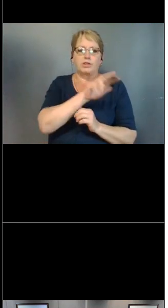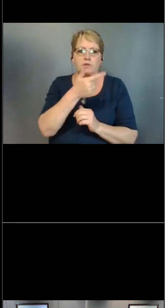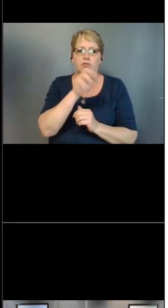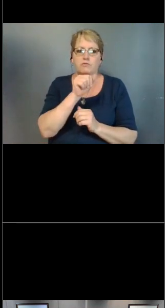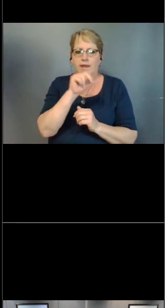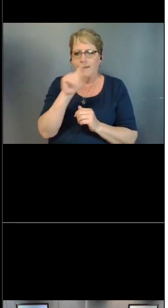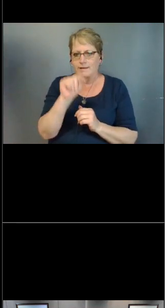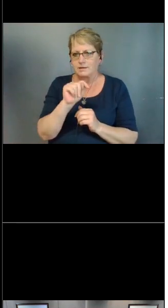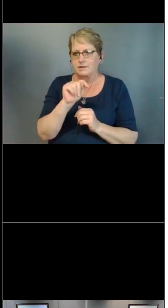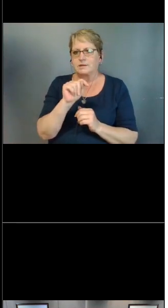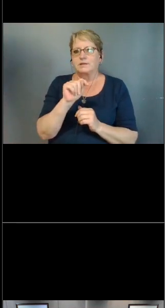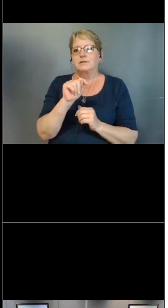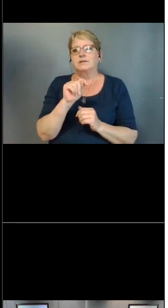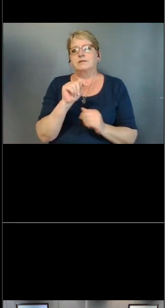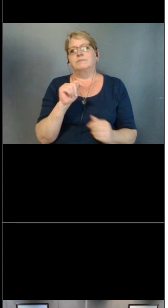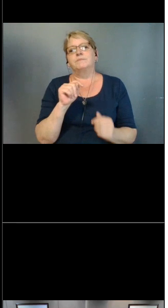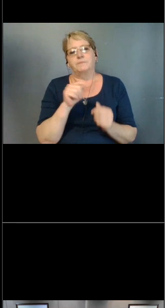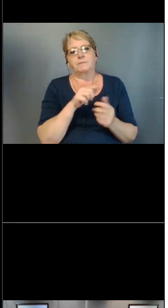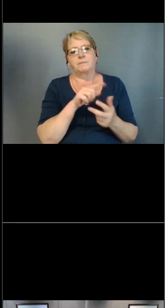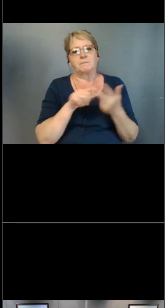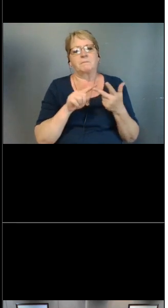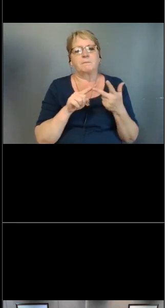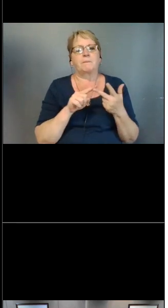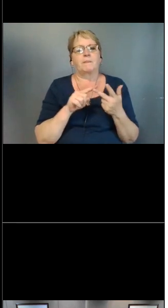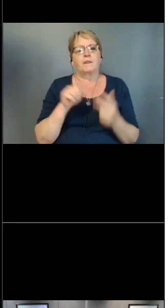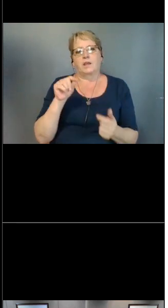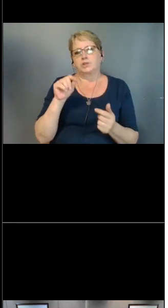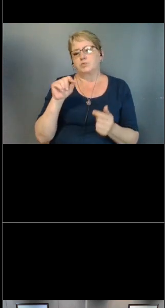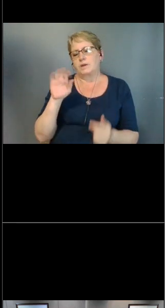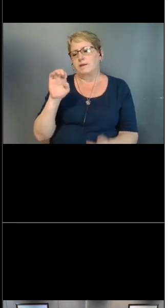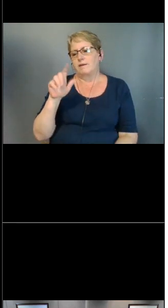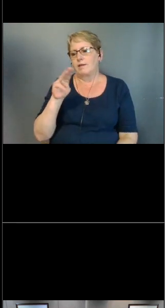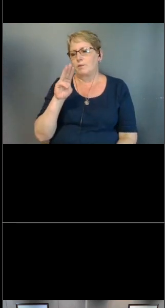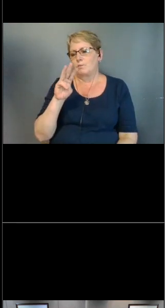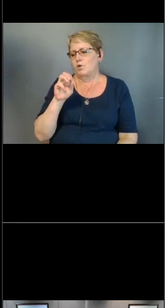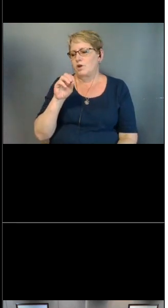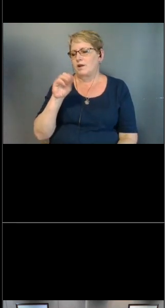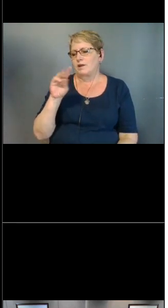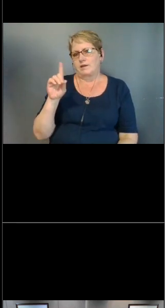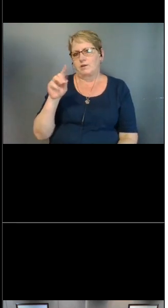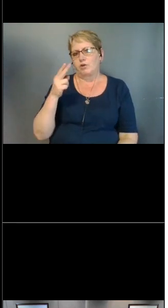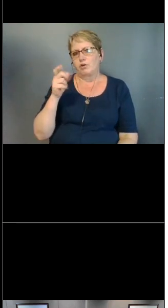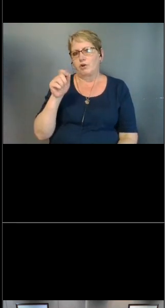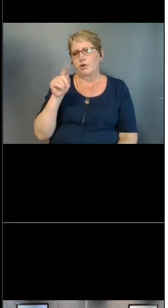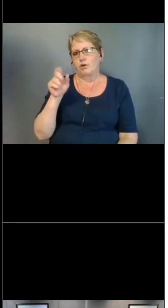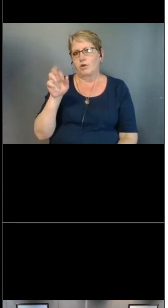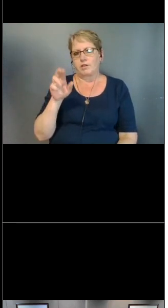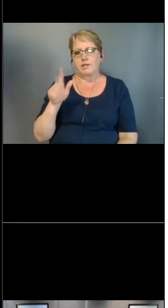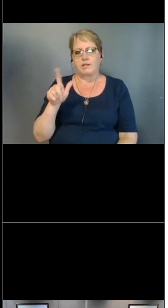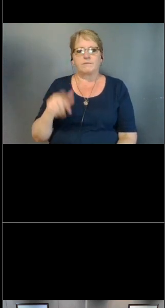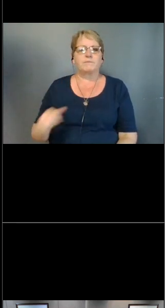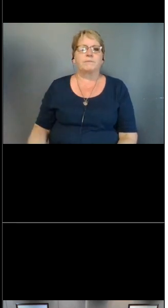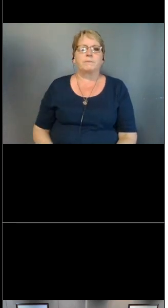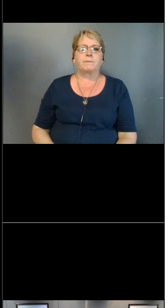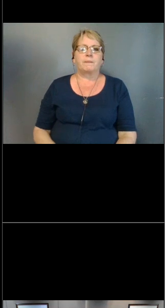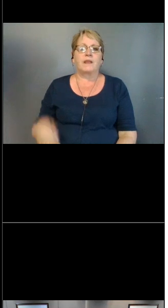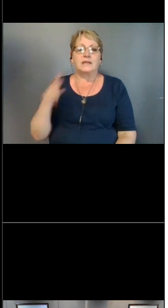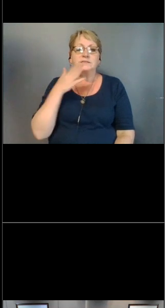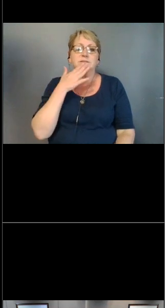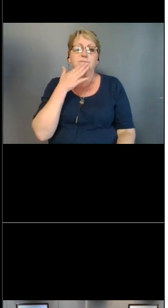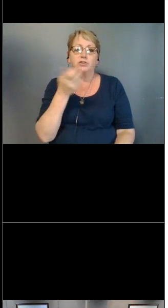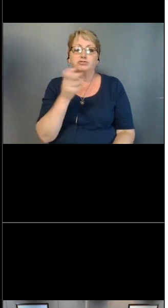Elmwood, and 23 Fillmore Hurdle. Creating common layover locations is important for better transfers